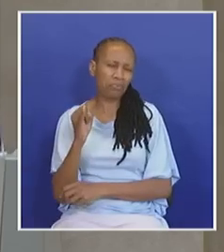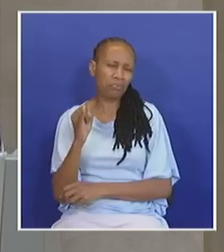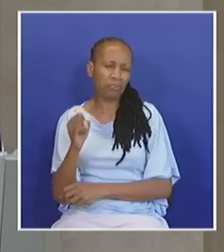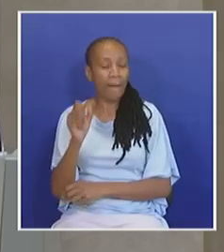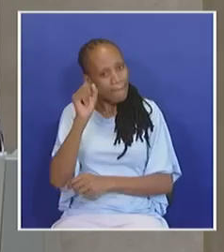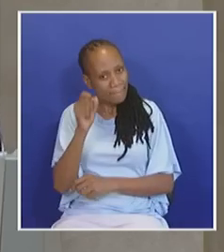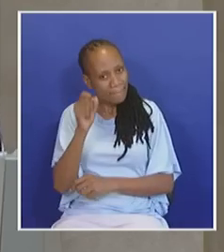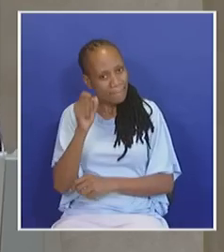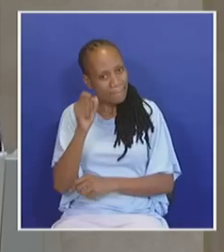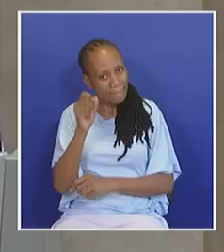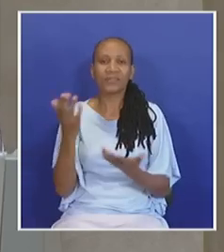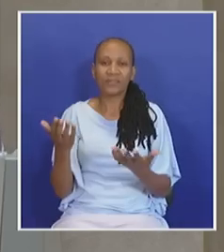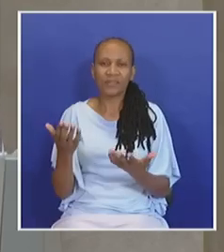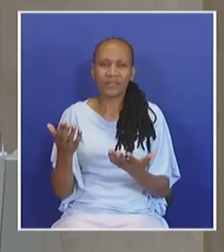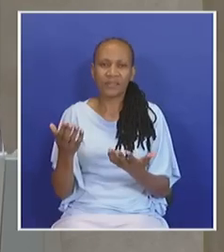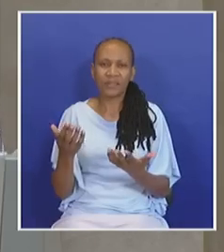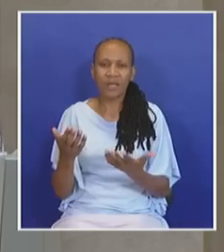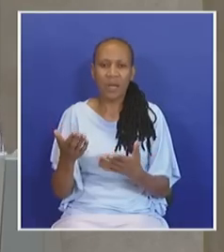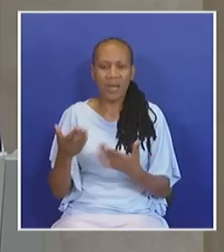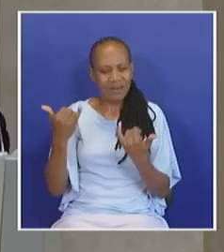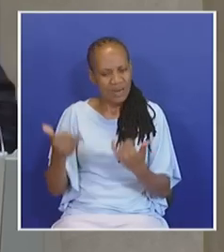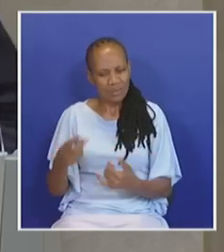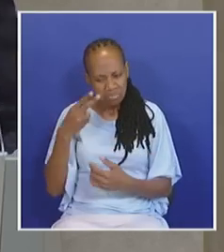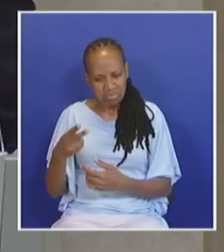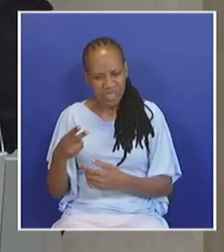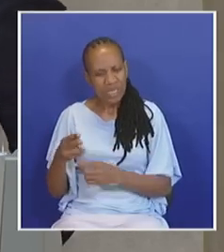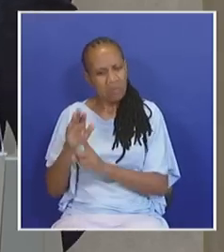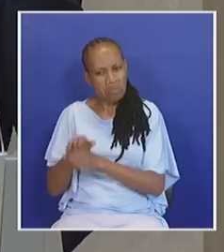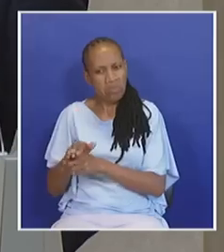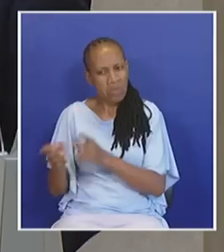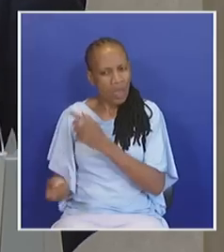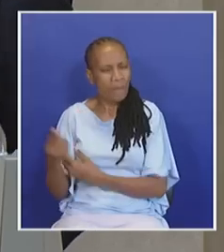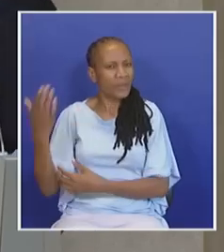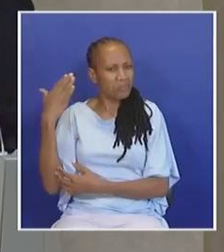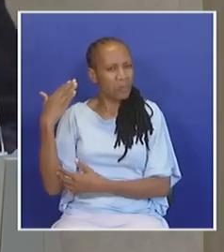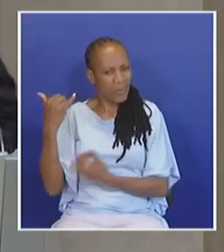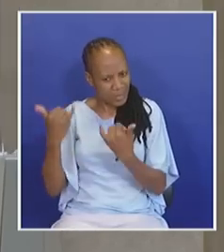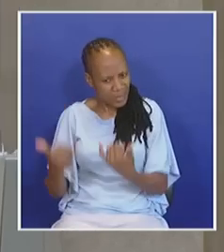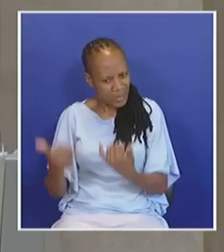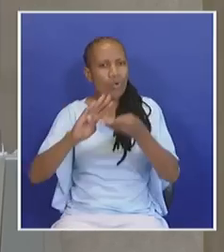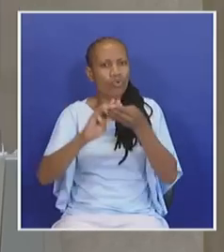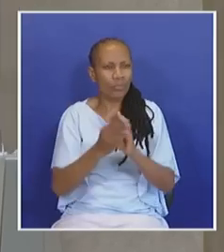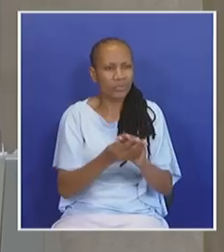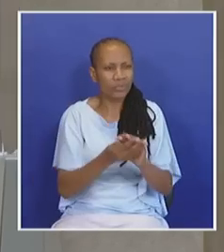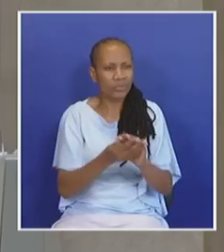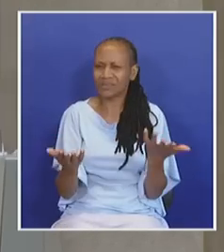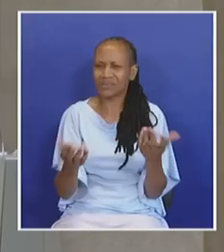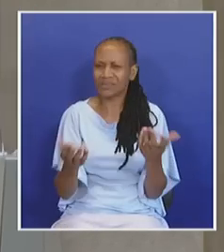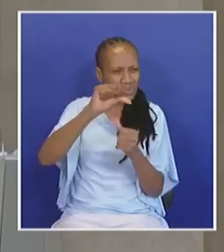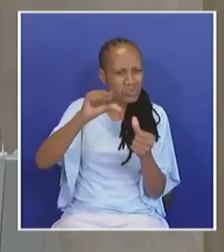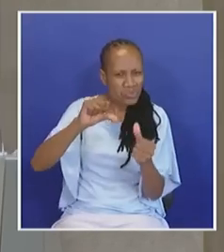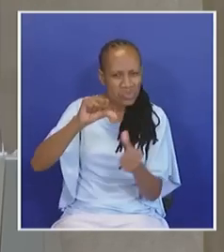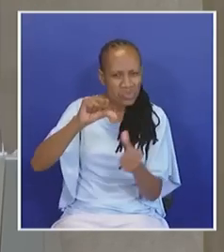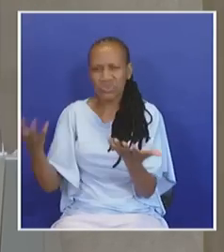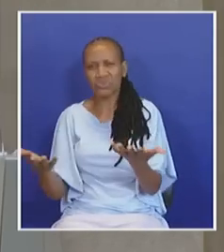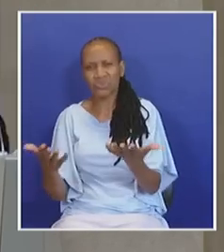of apartheid not completely uprooted out of our society and in our social and